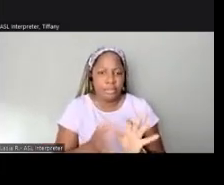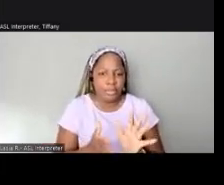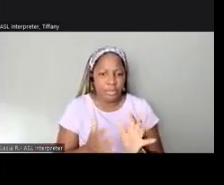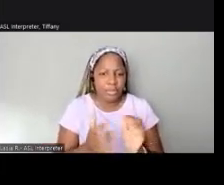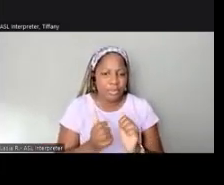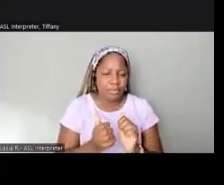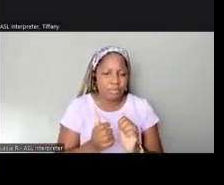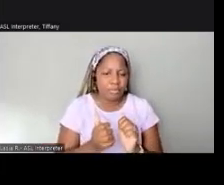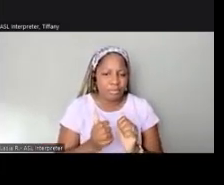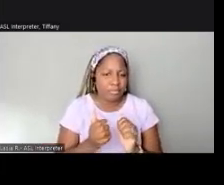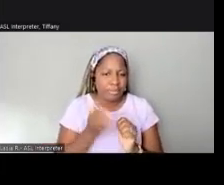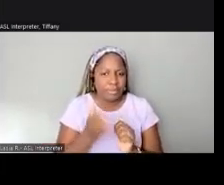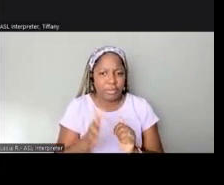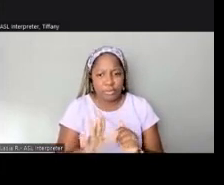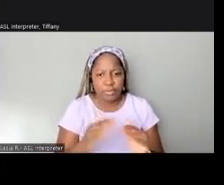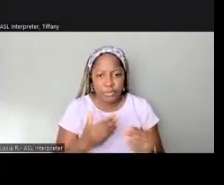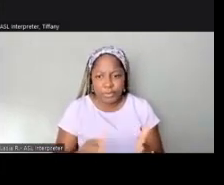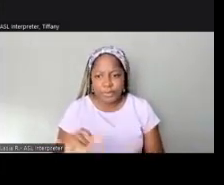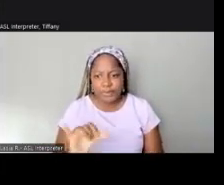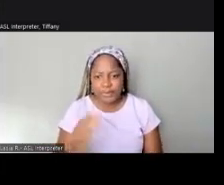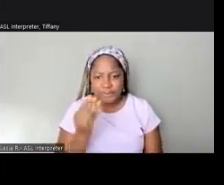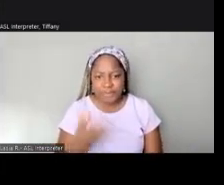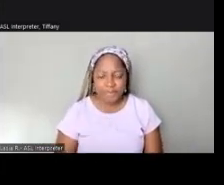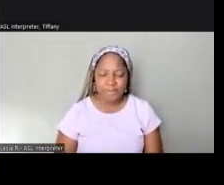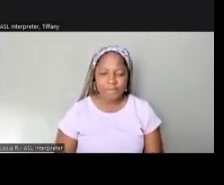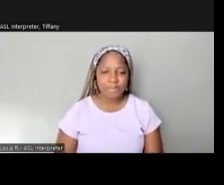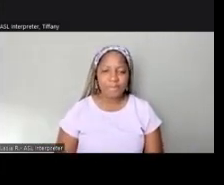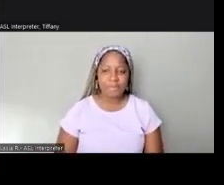this interpretation.